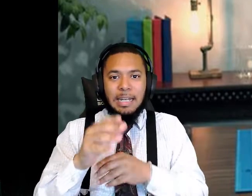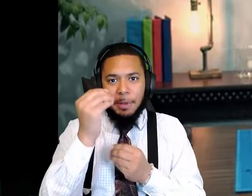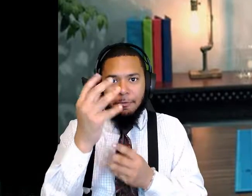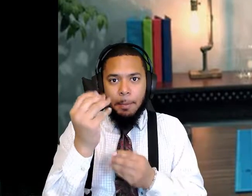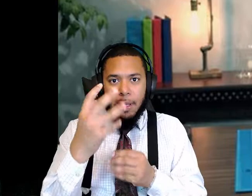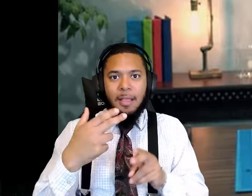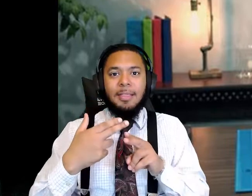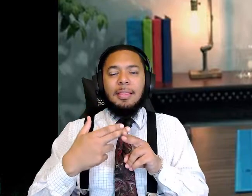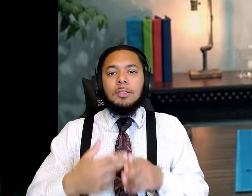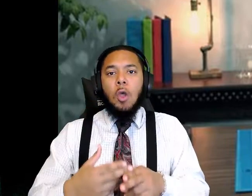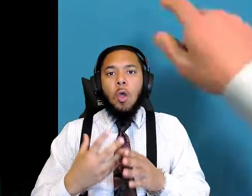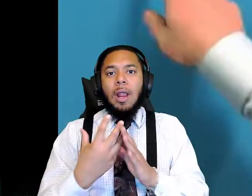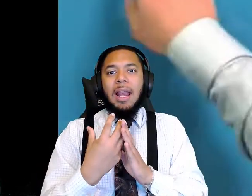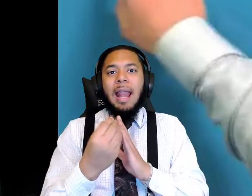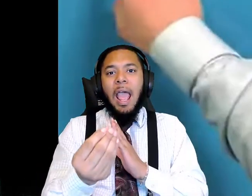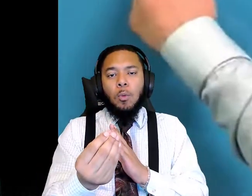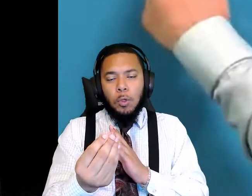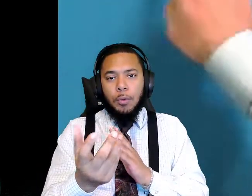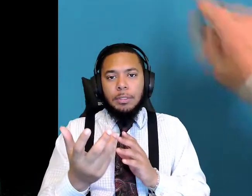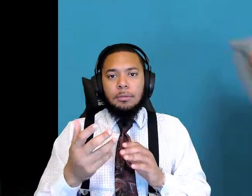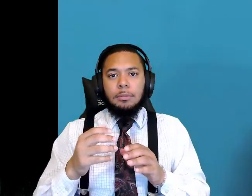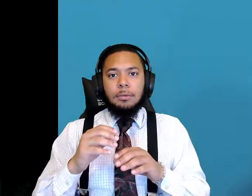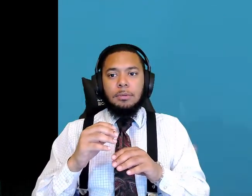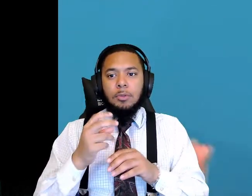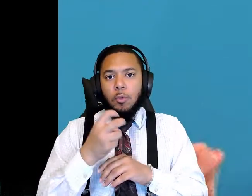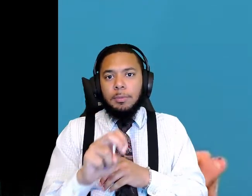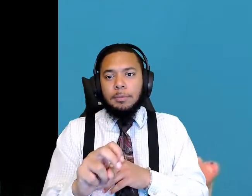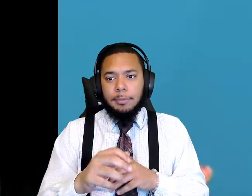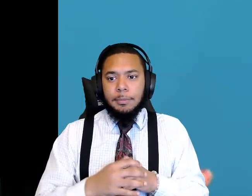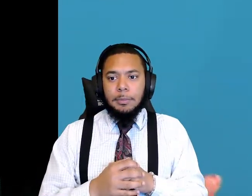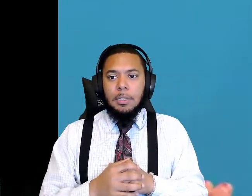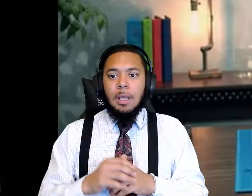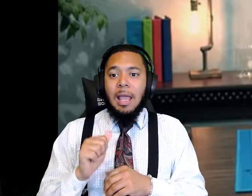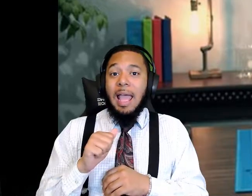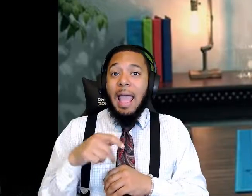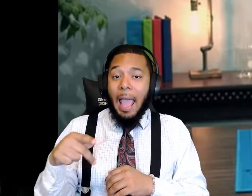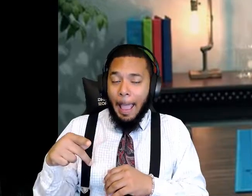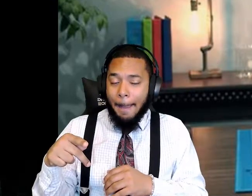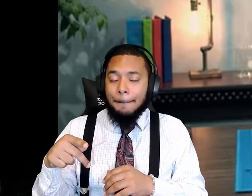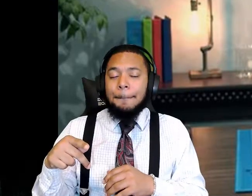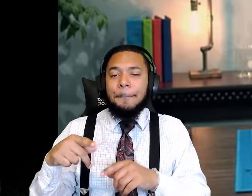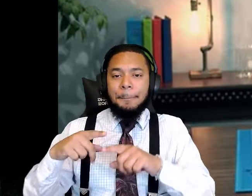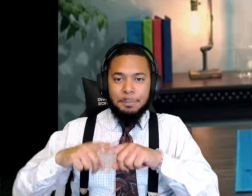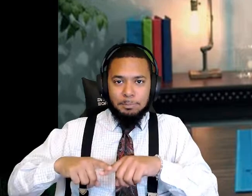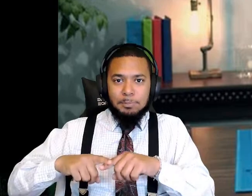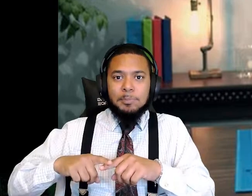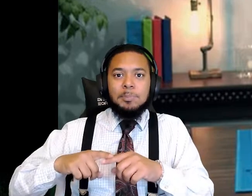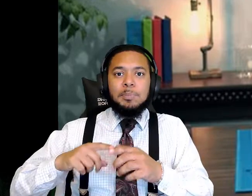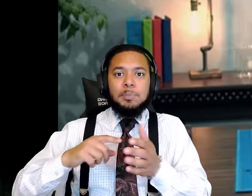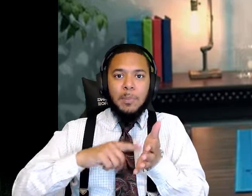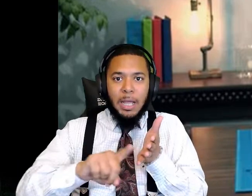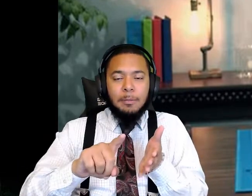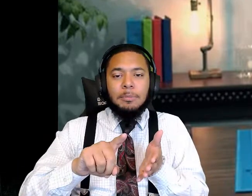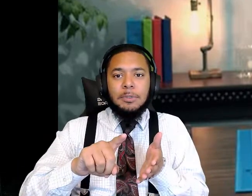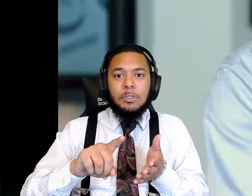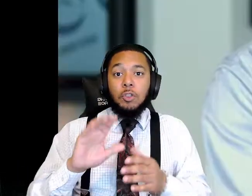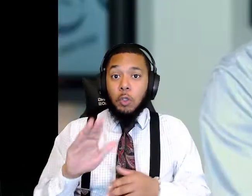as an outgoing transfer. There are now app-based payments on your phone. So you can get your phone.